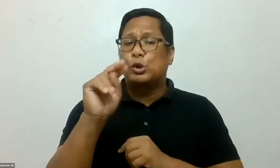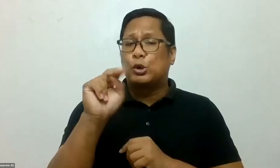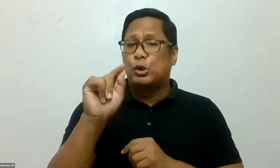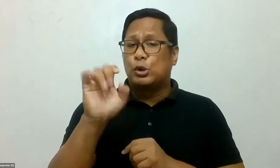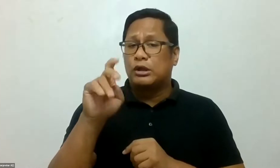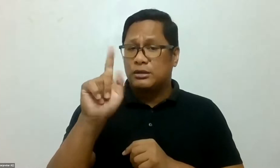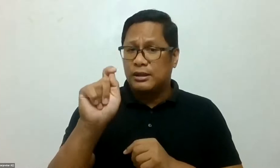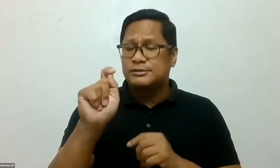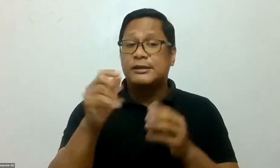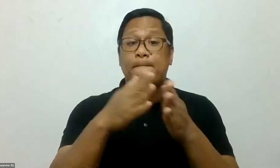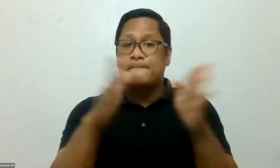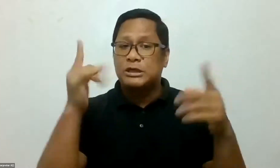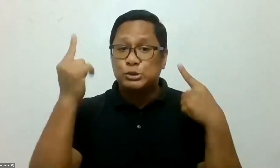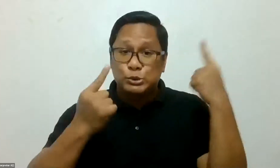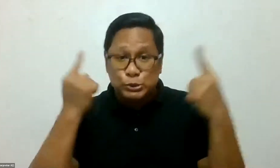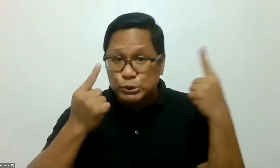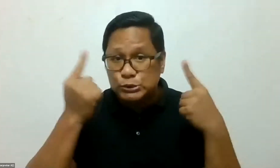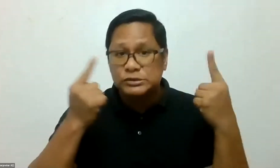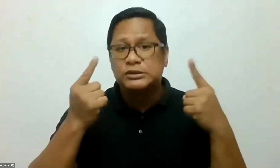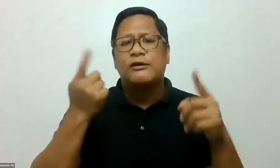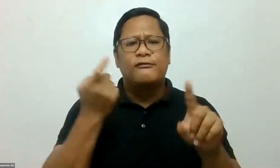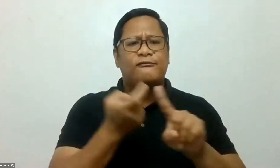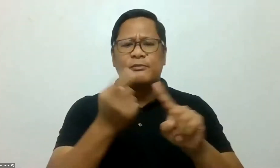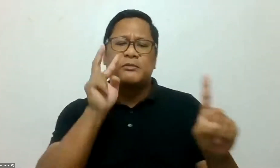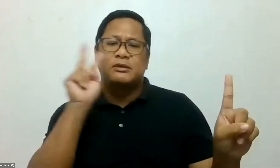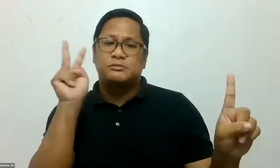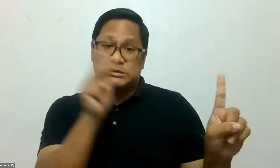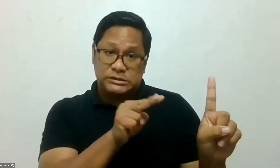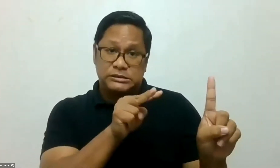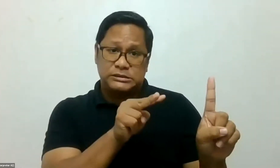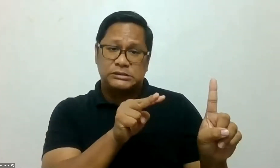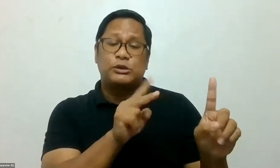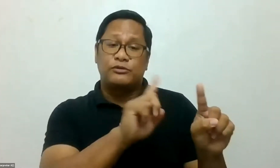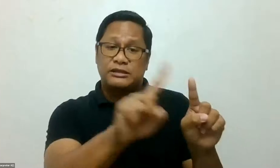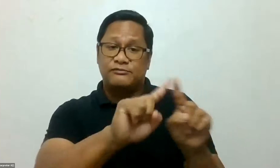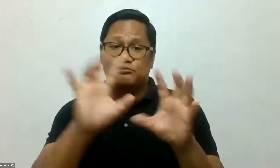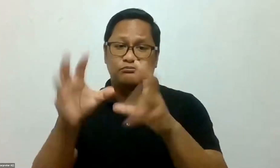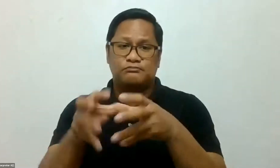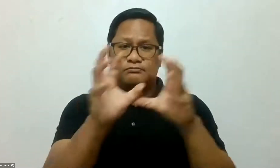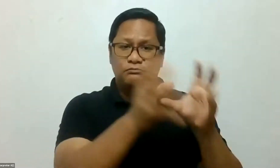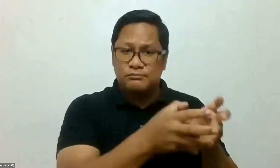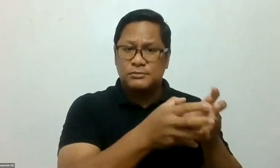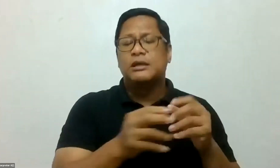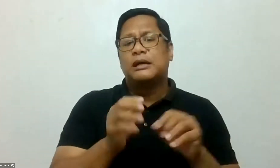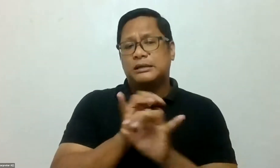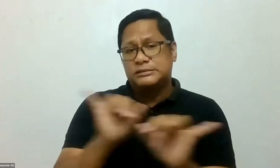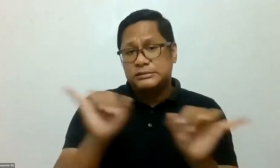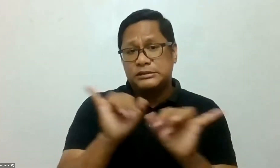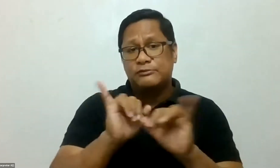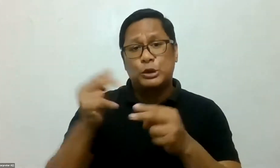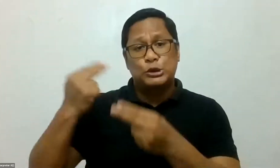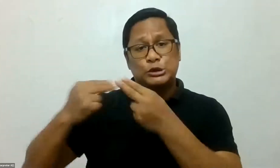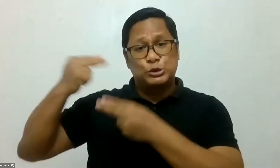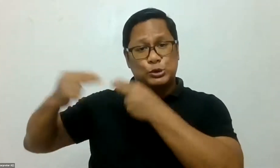concern. I think context from the perspective of particular sectors and context in terms of a